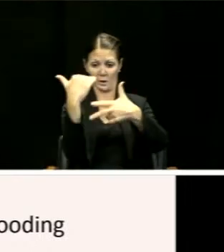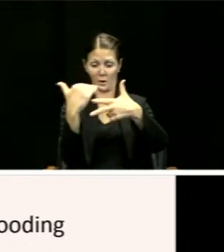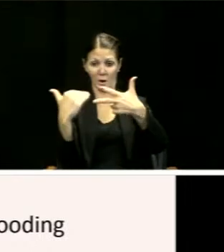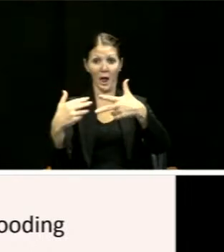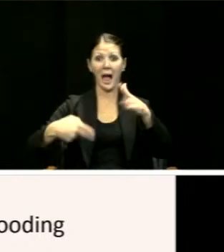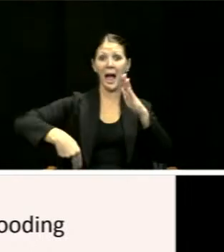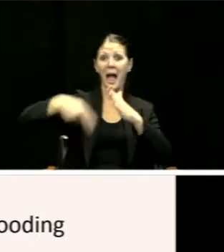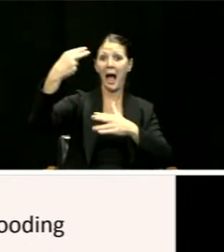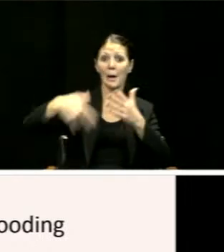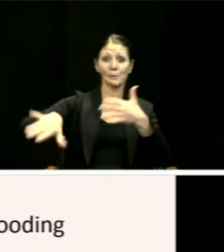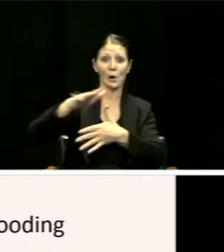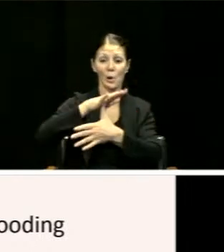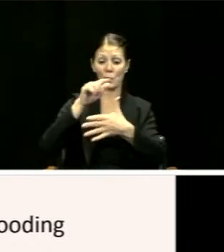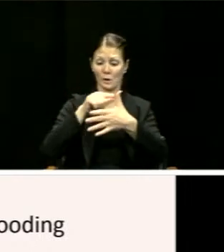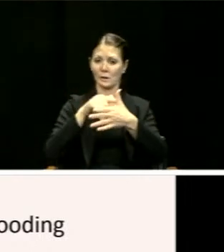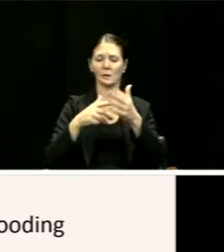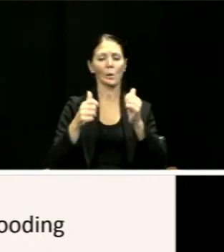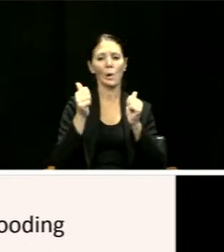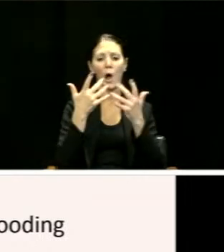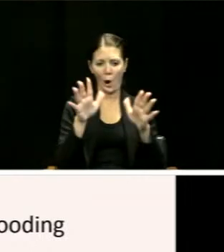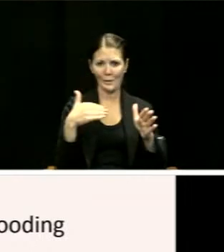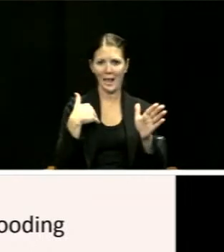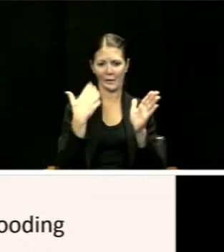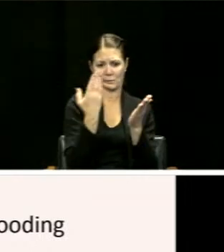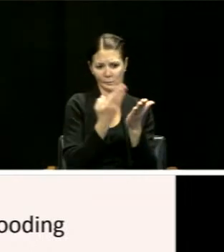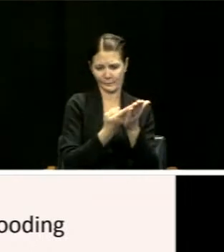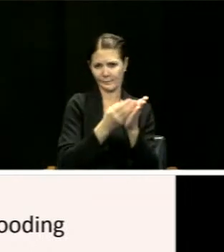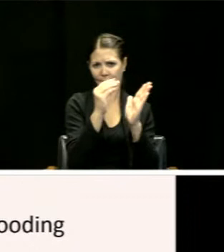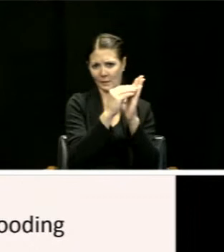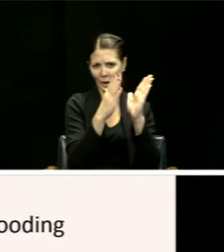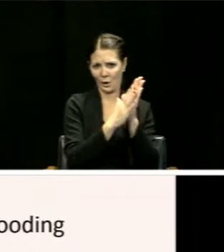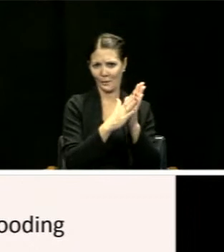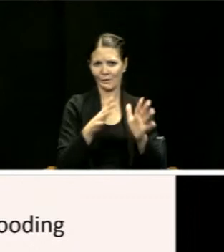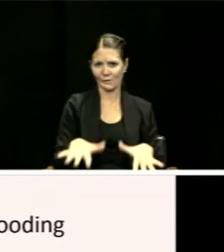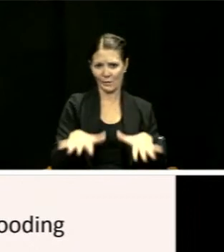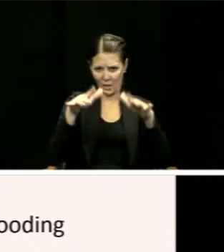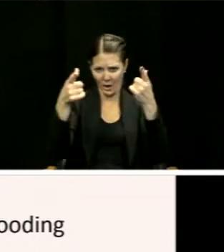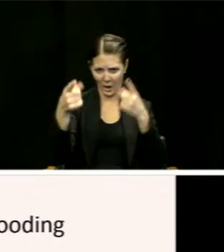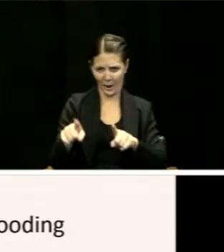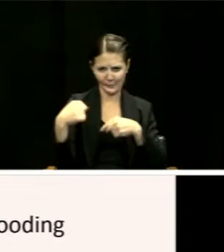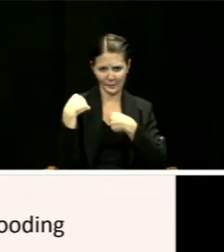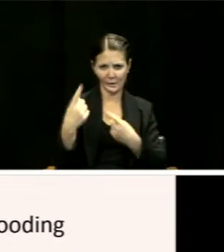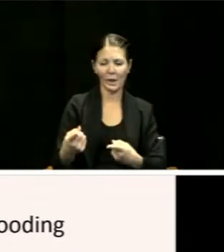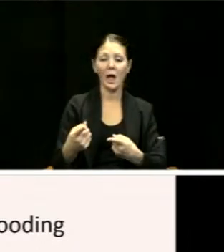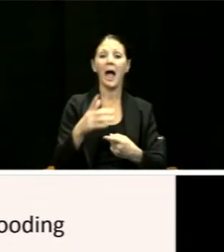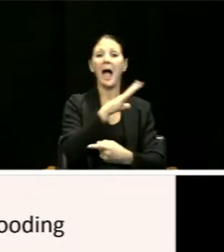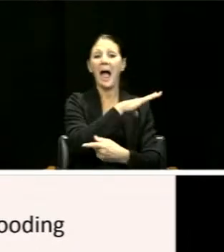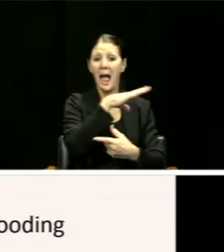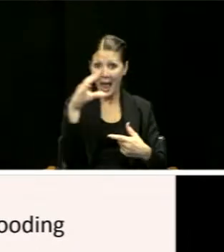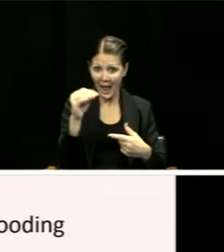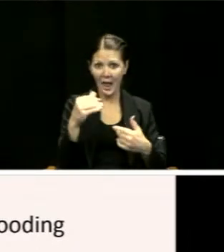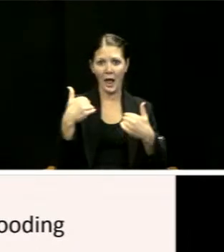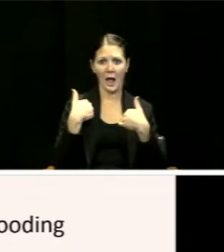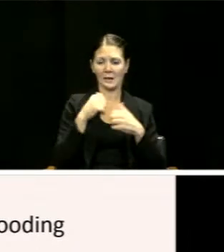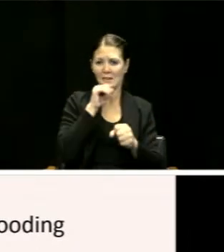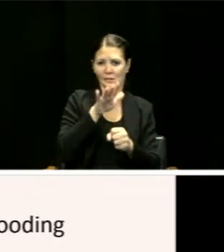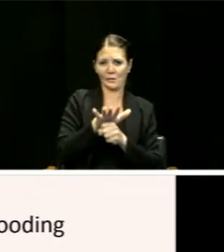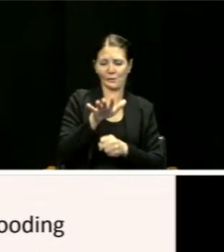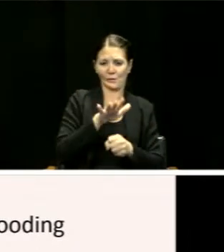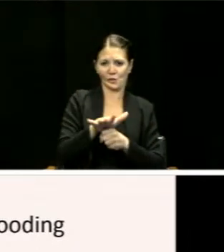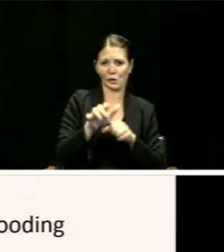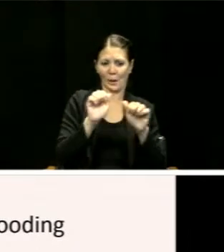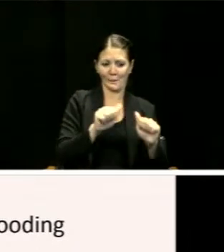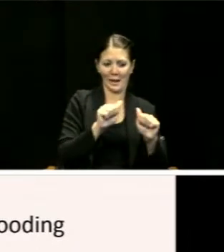are those with documented flooding, and they then have insufficient capacity for both the